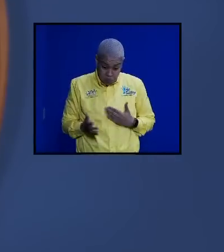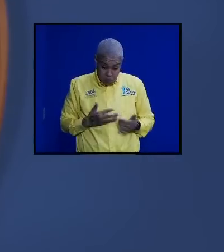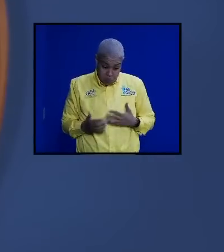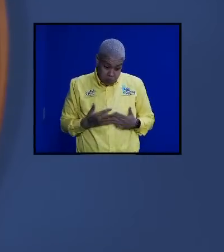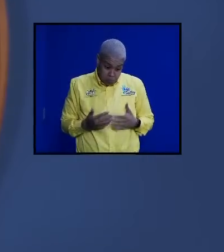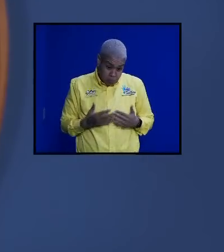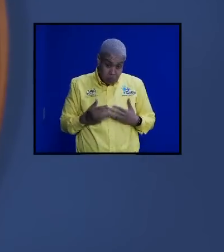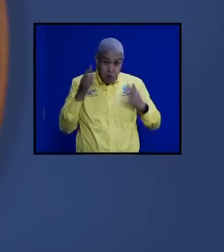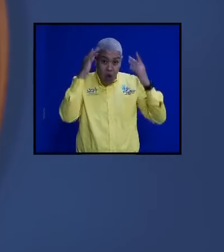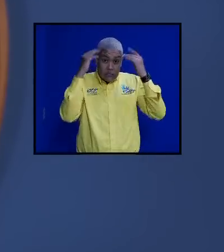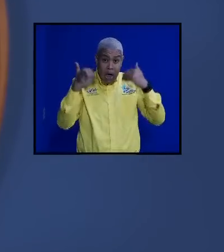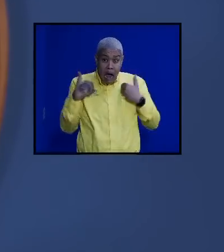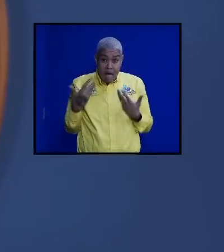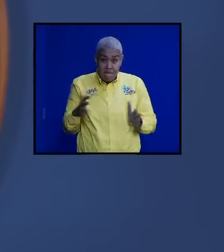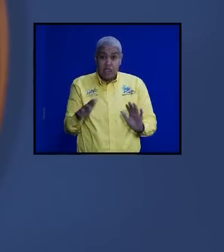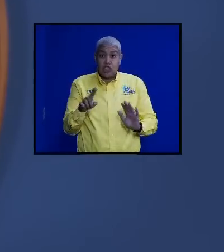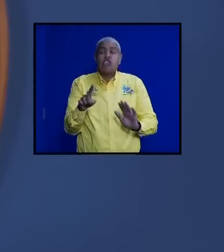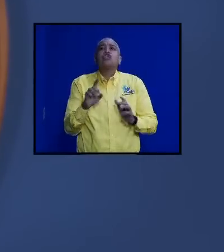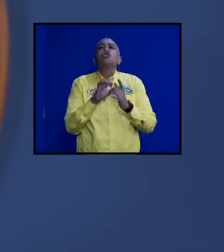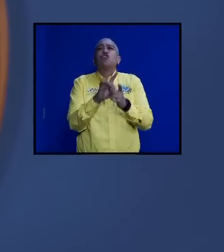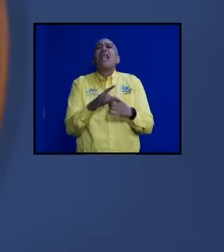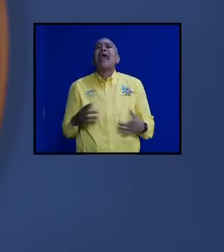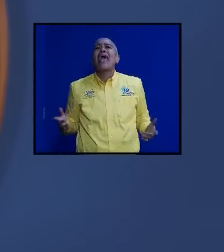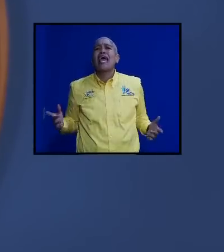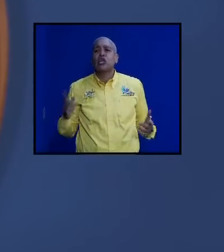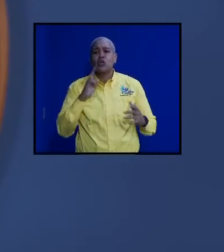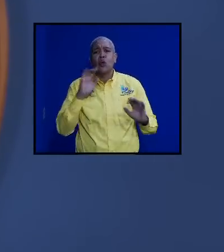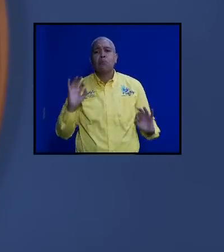concerns there may be about the